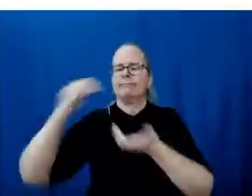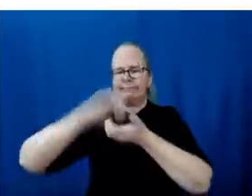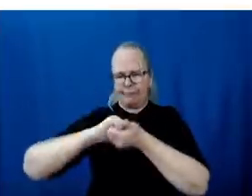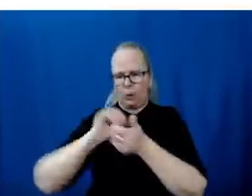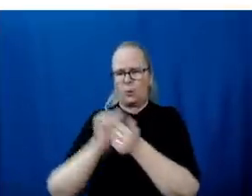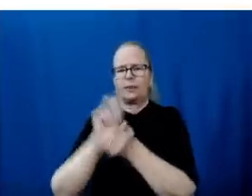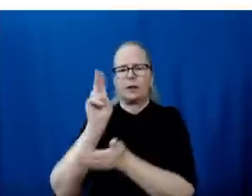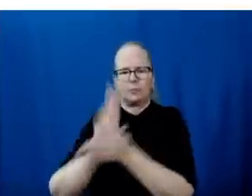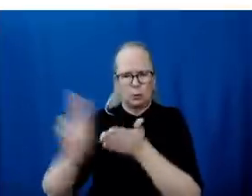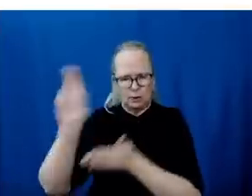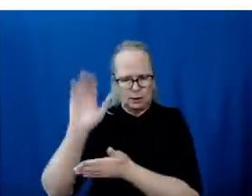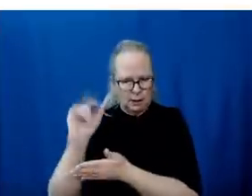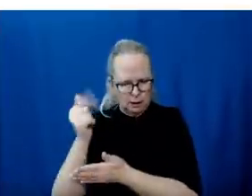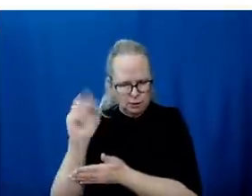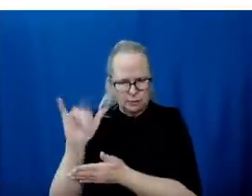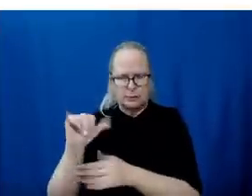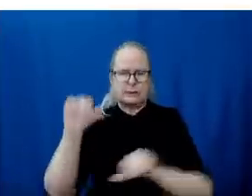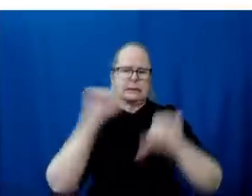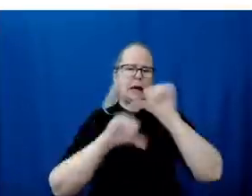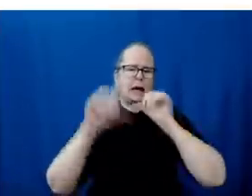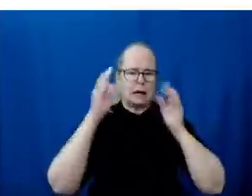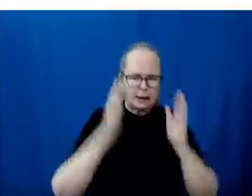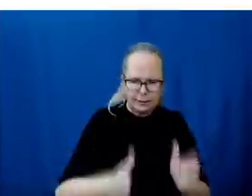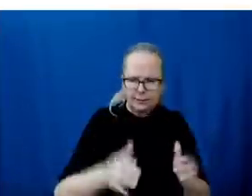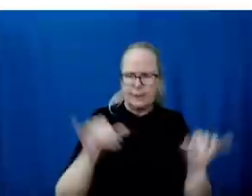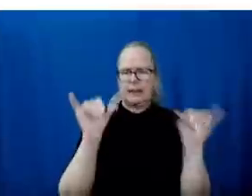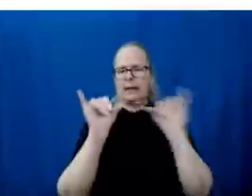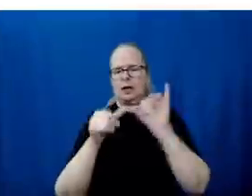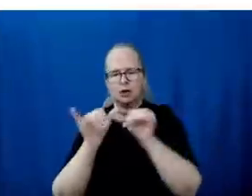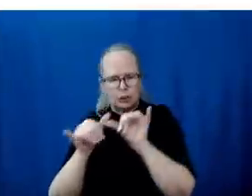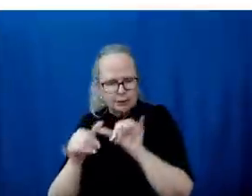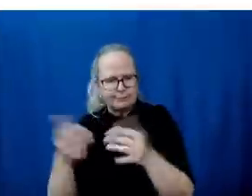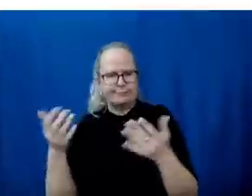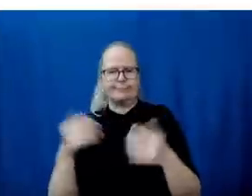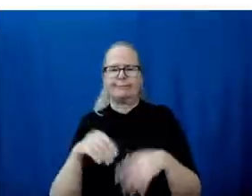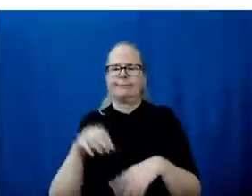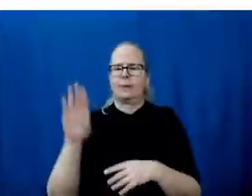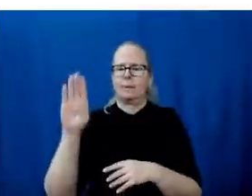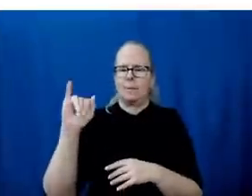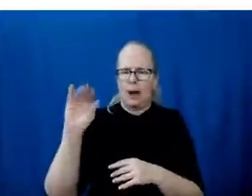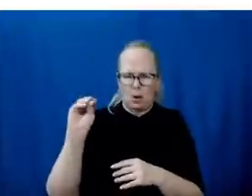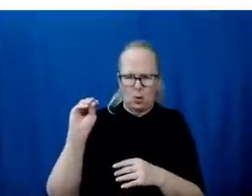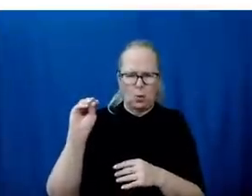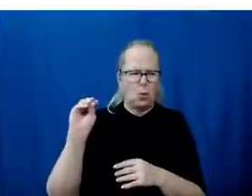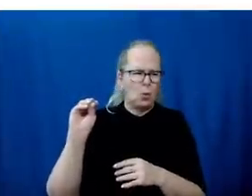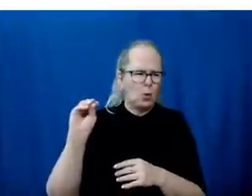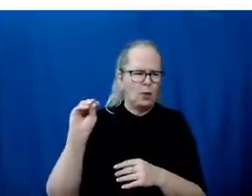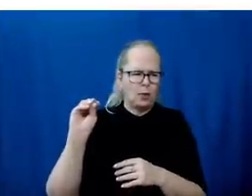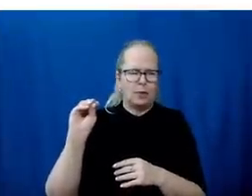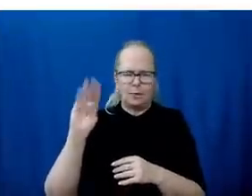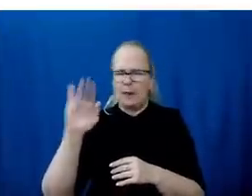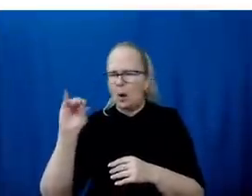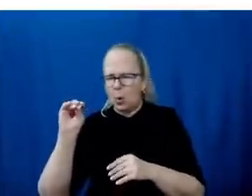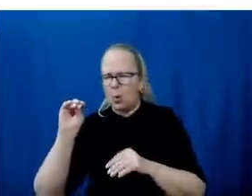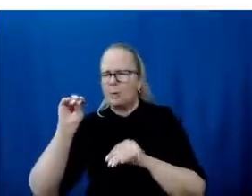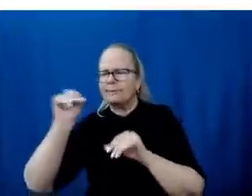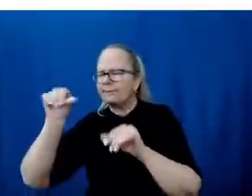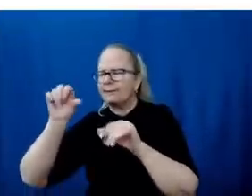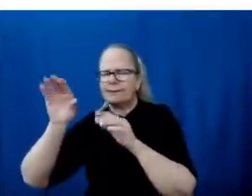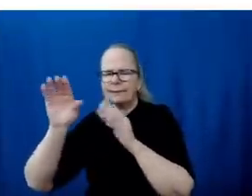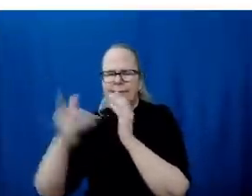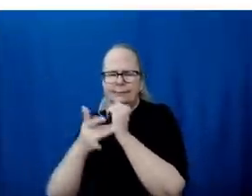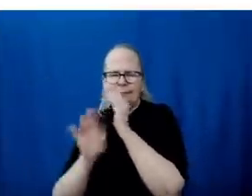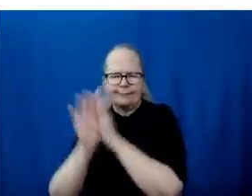of the faculties of science, engineering, and medicine, and more recently, bioinformatics, to be able to